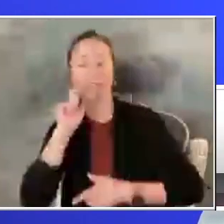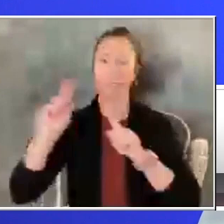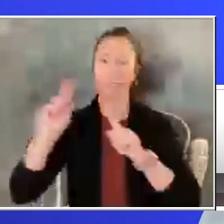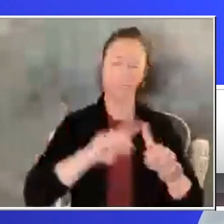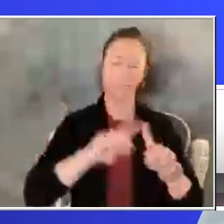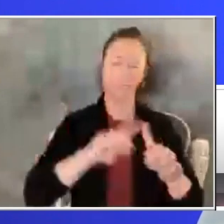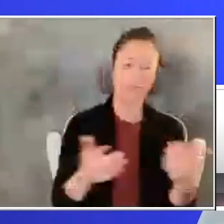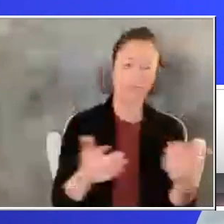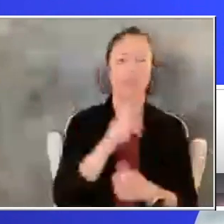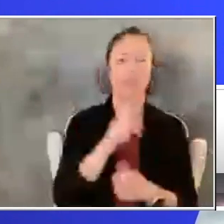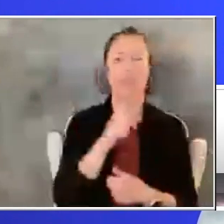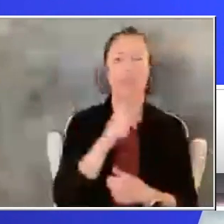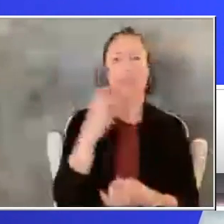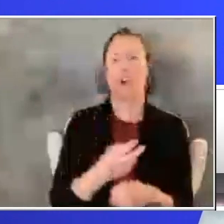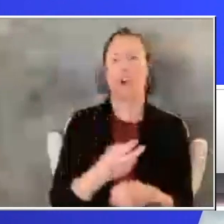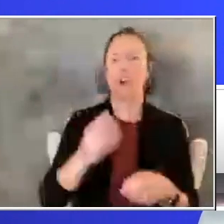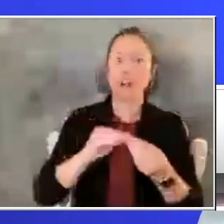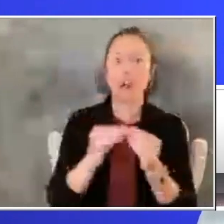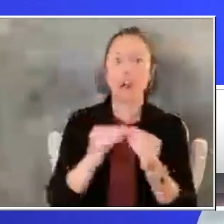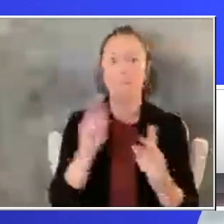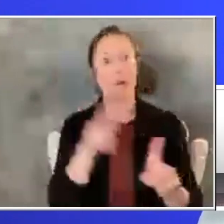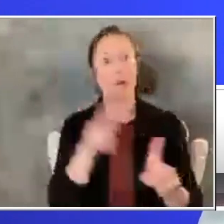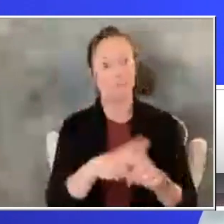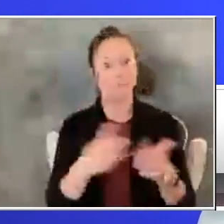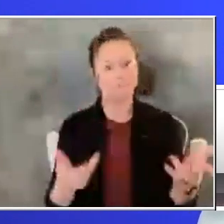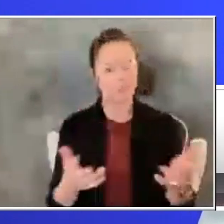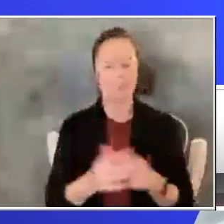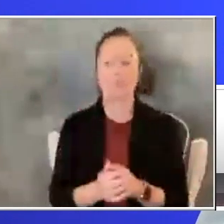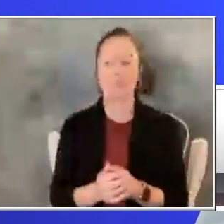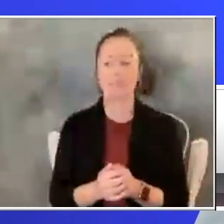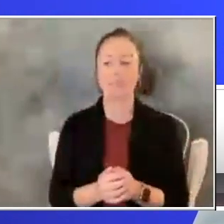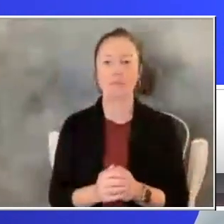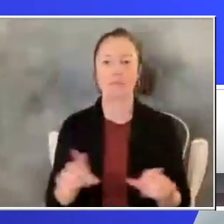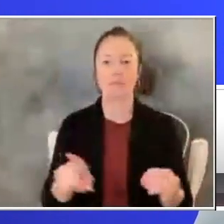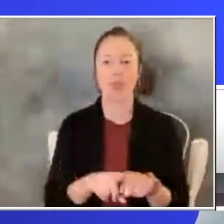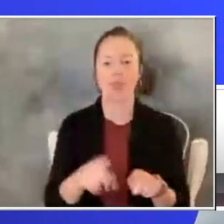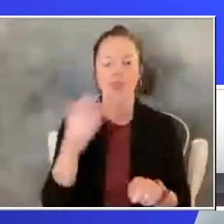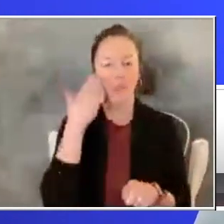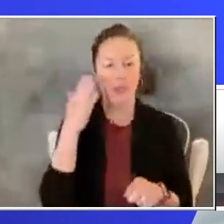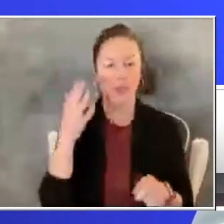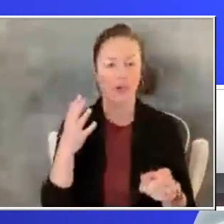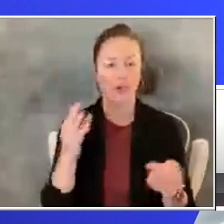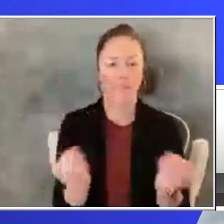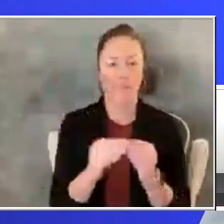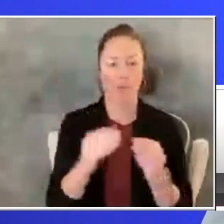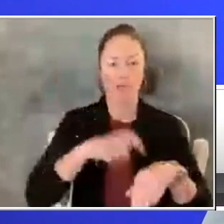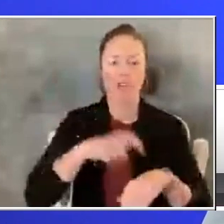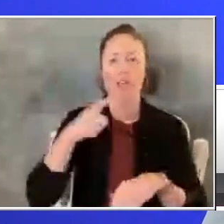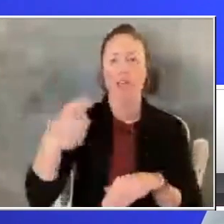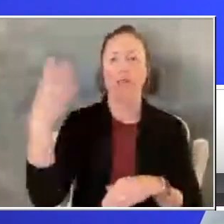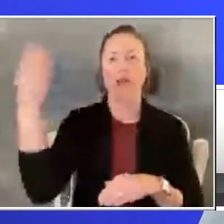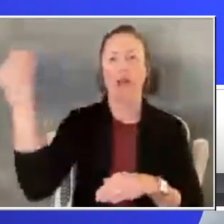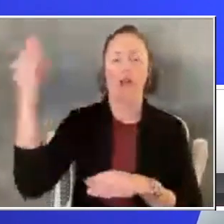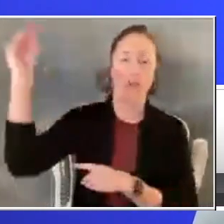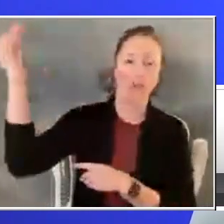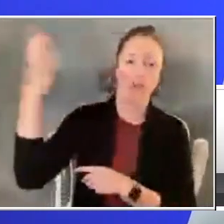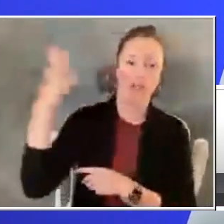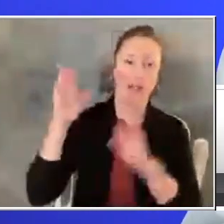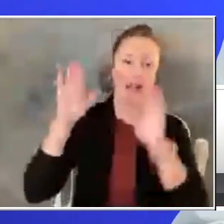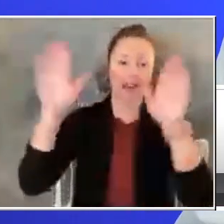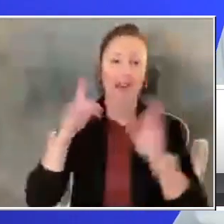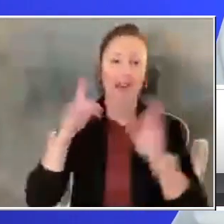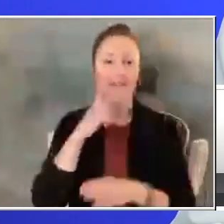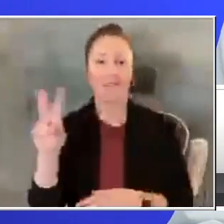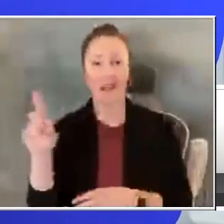really quantify. We also know that the more time you spend in the sun, great for vitamin D, but balancing that